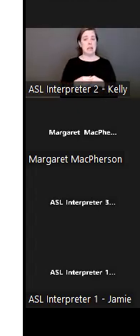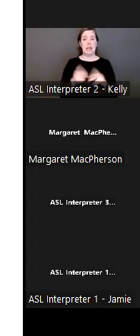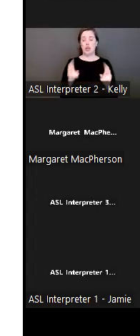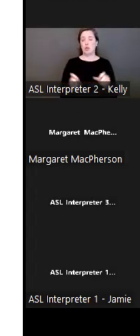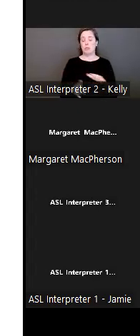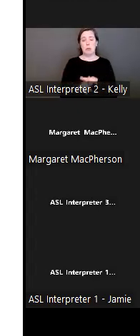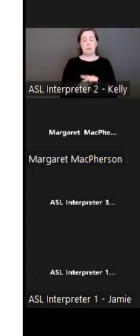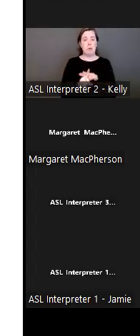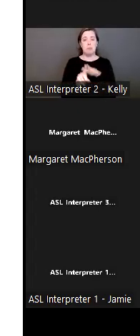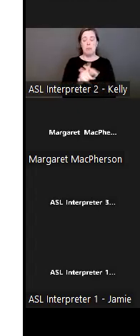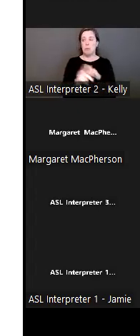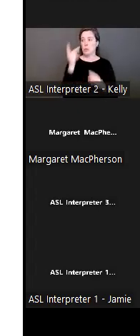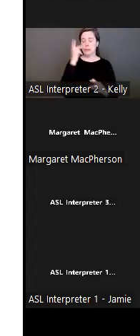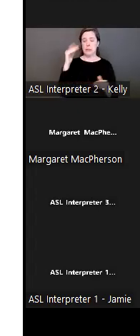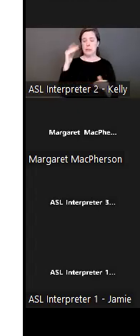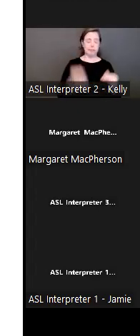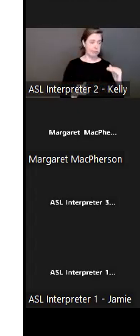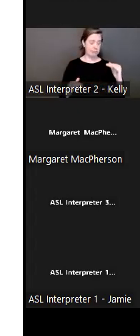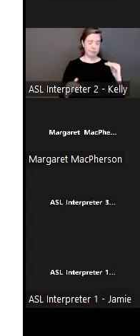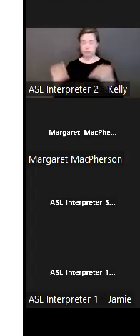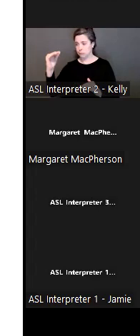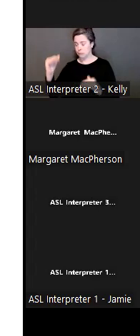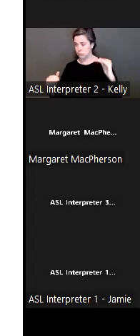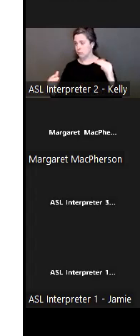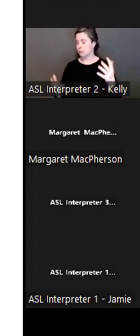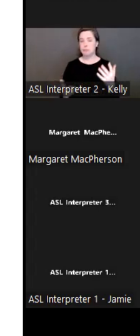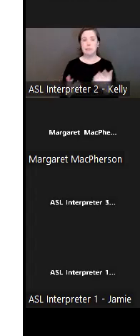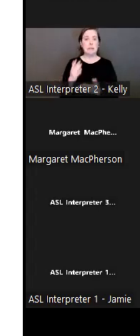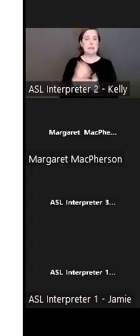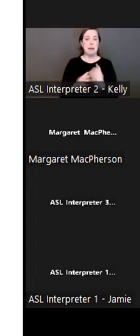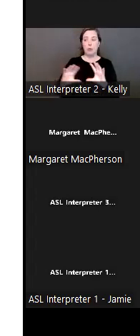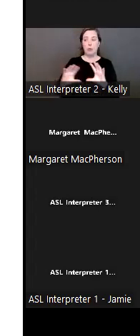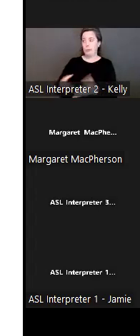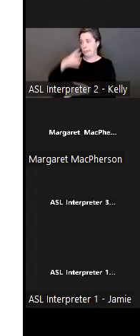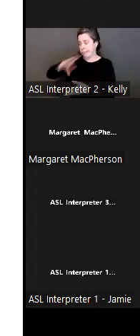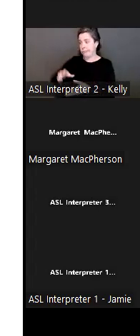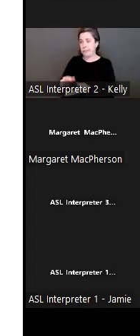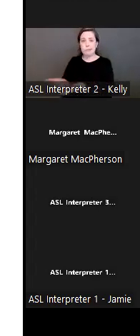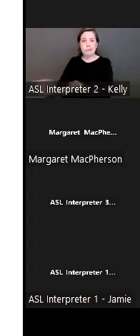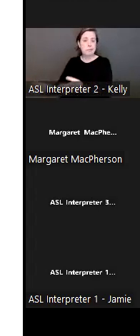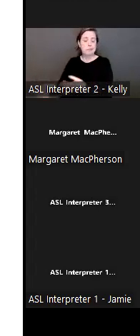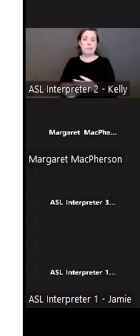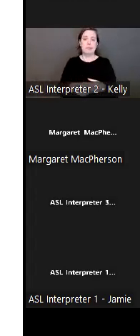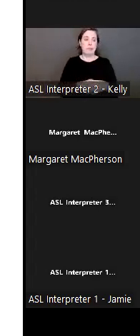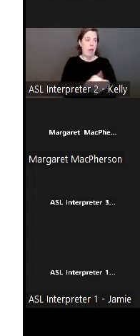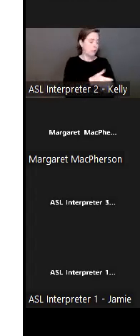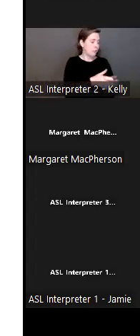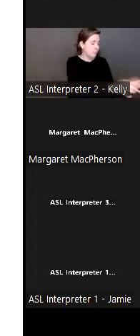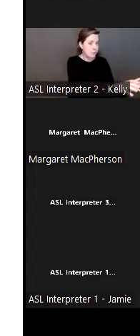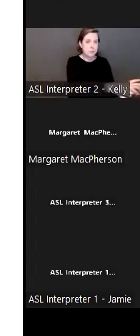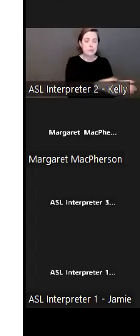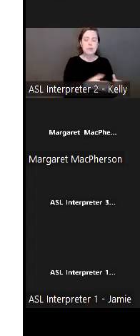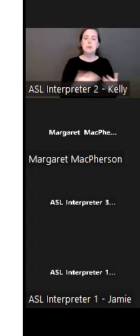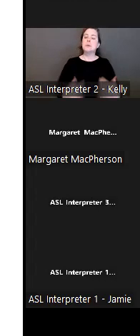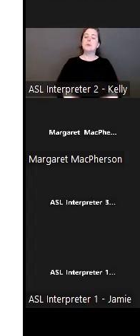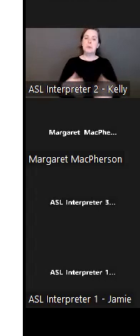some of the inequities in society and groups that have disproportionately been affected by COVID, often the groups that were disproportionately